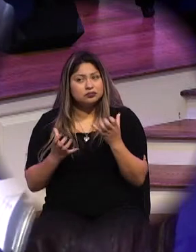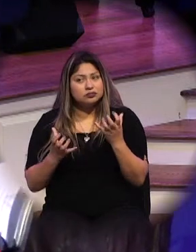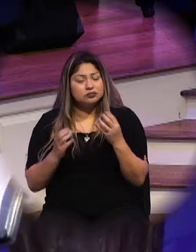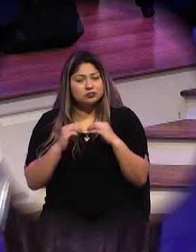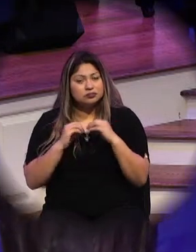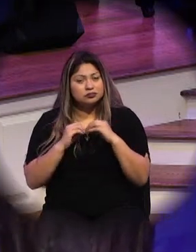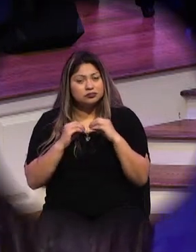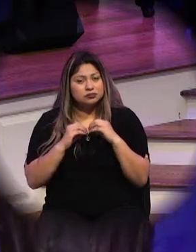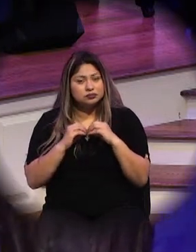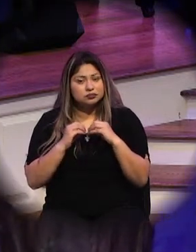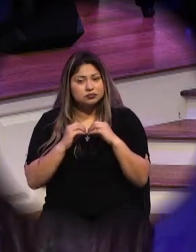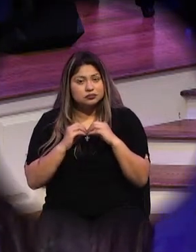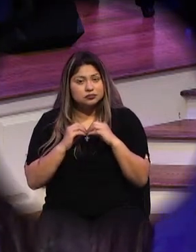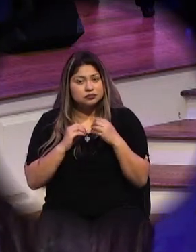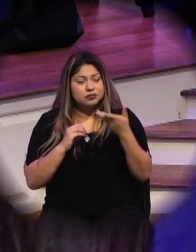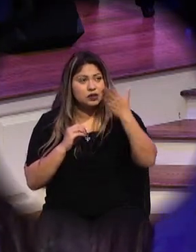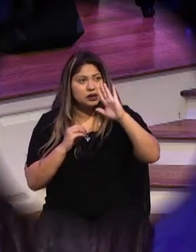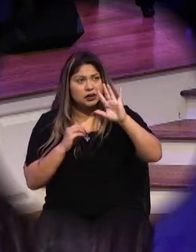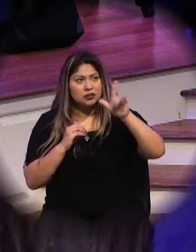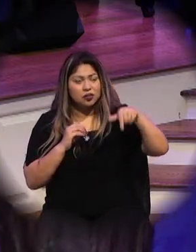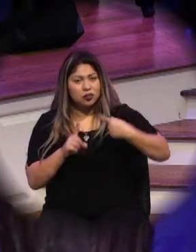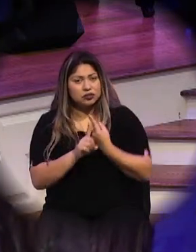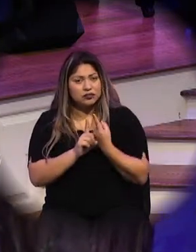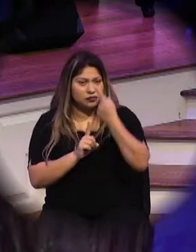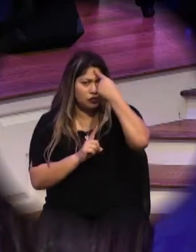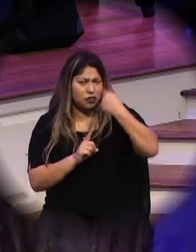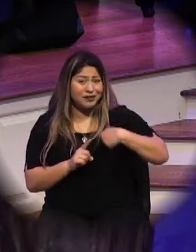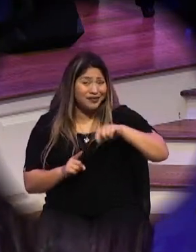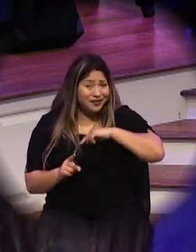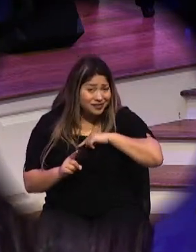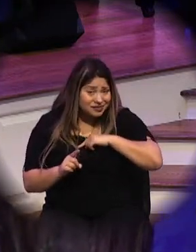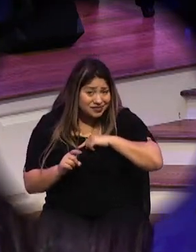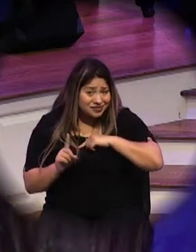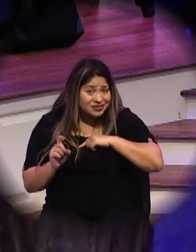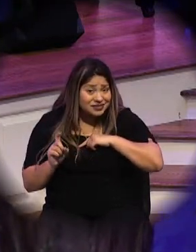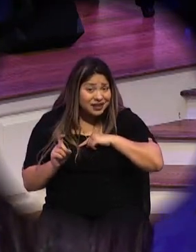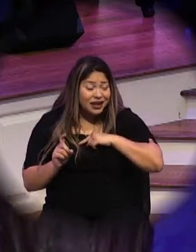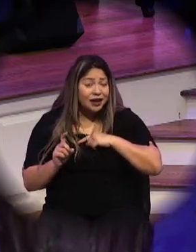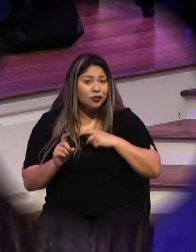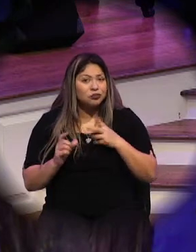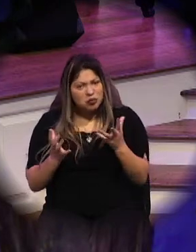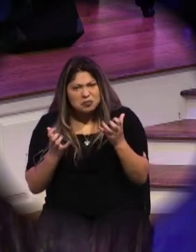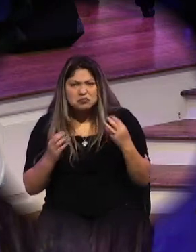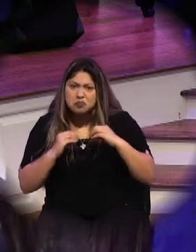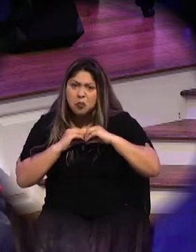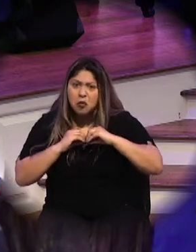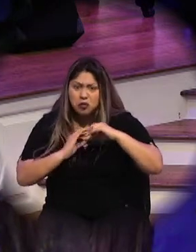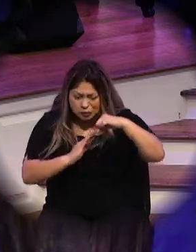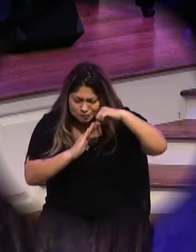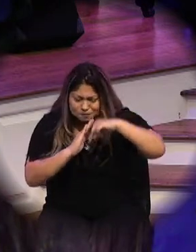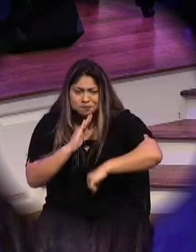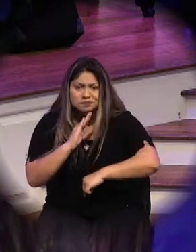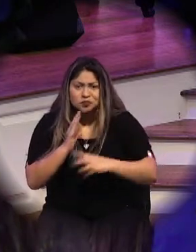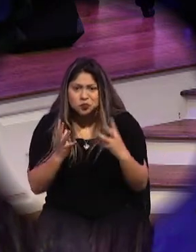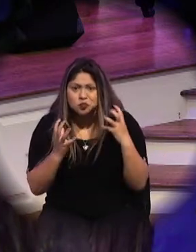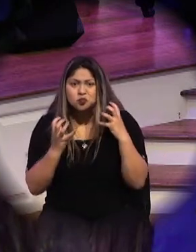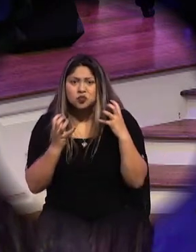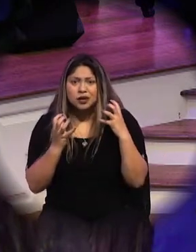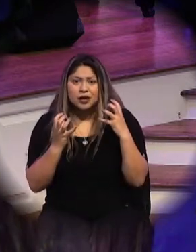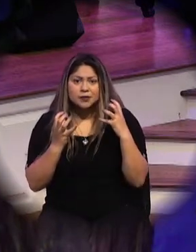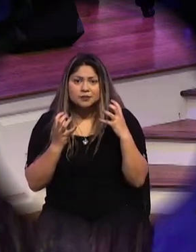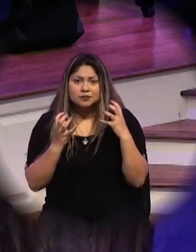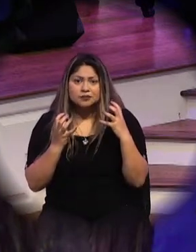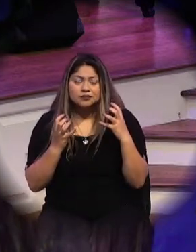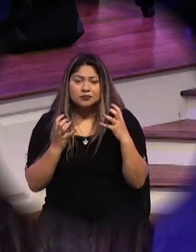know more than that God is just for us. Because in really at the depths of our hearts, we want more than a benevolent dictator